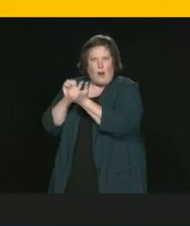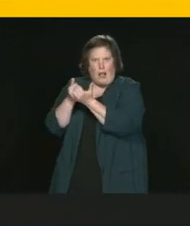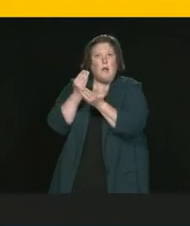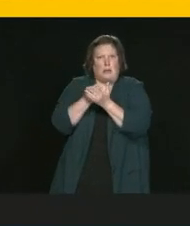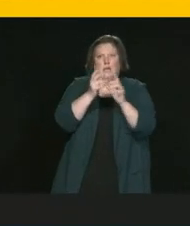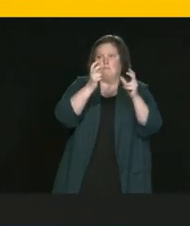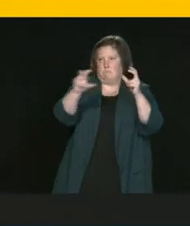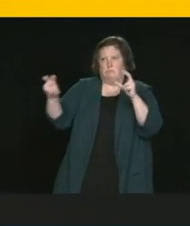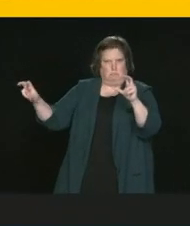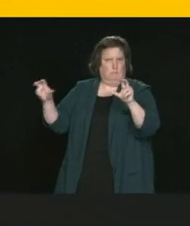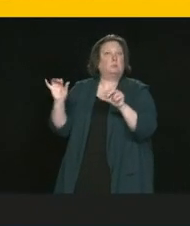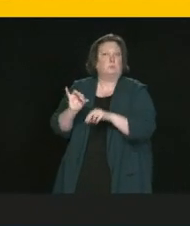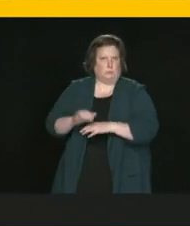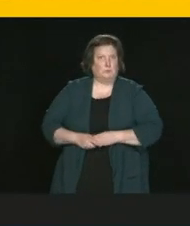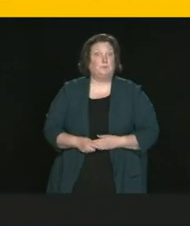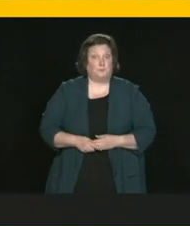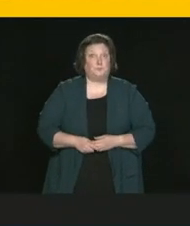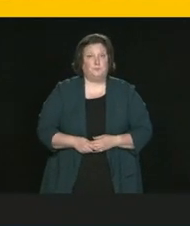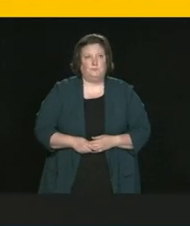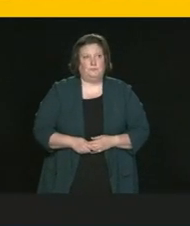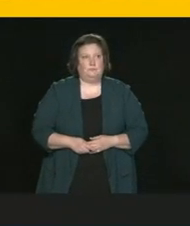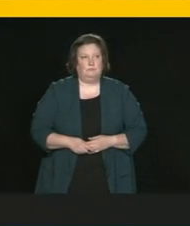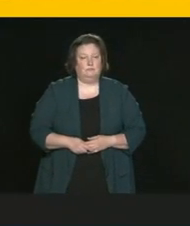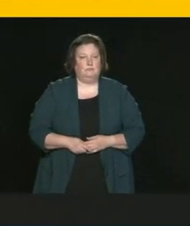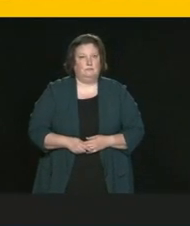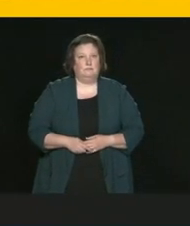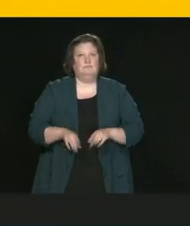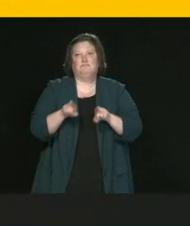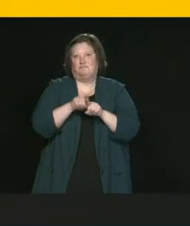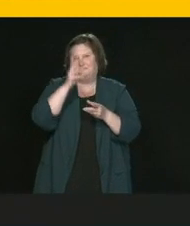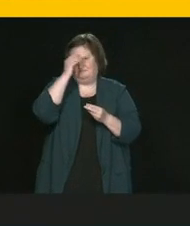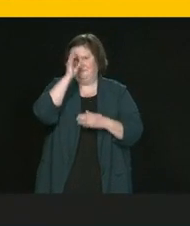funded. Thanks.